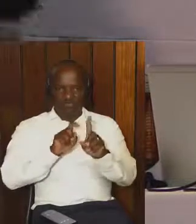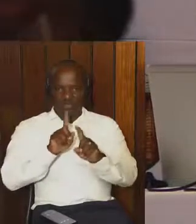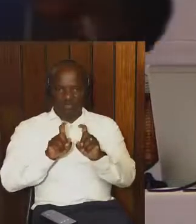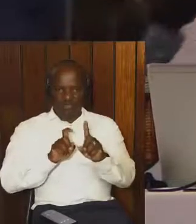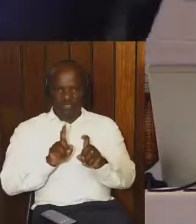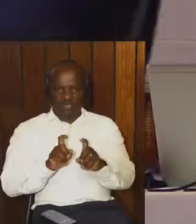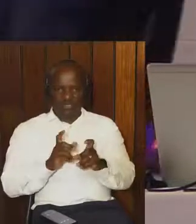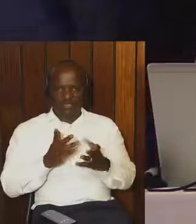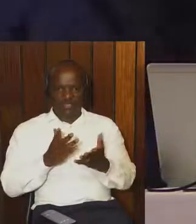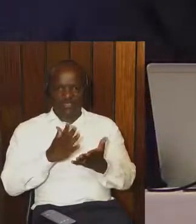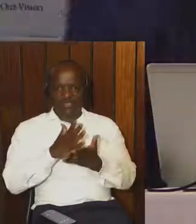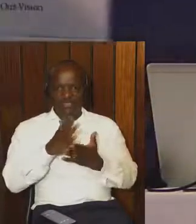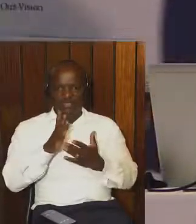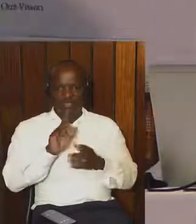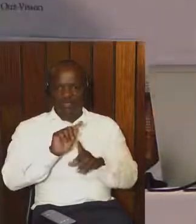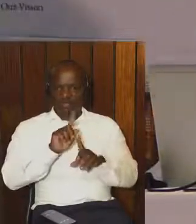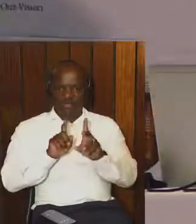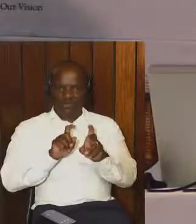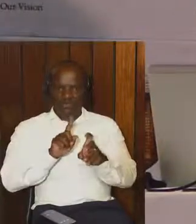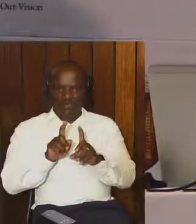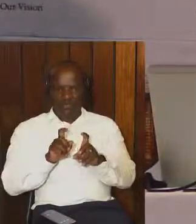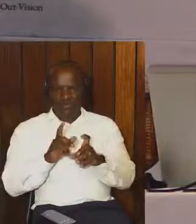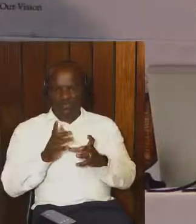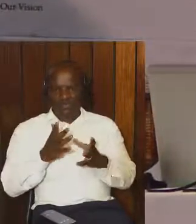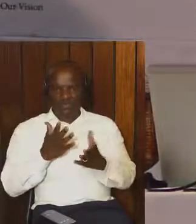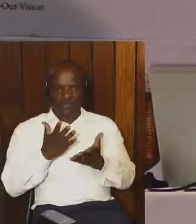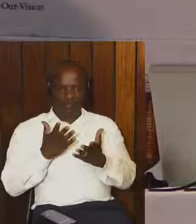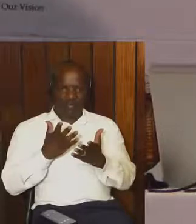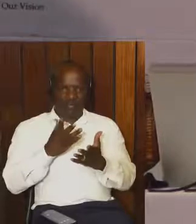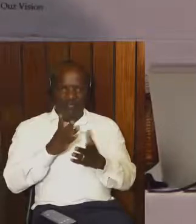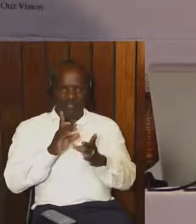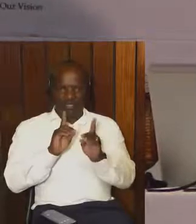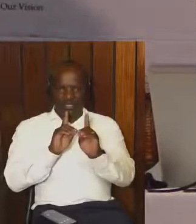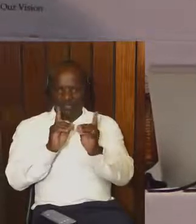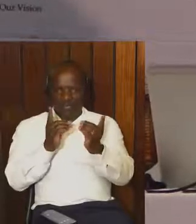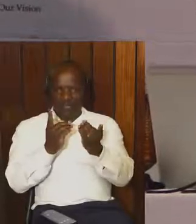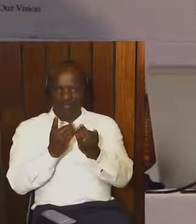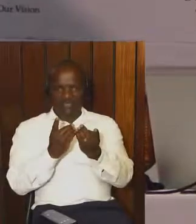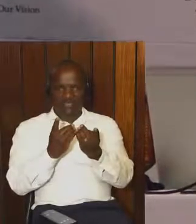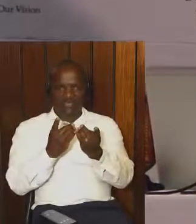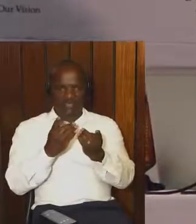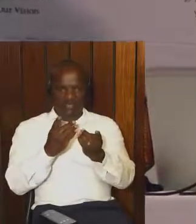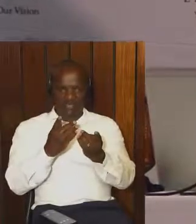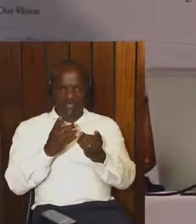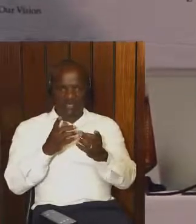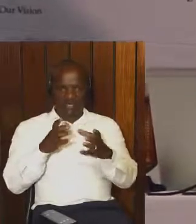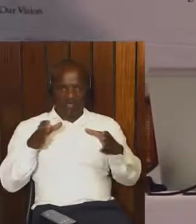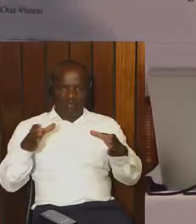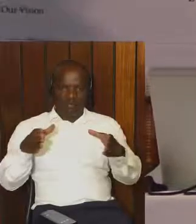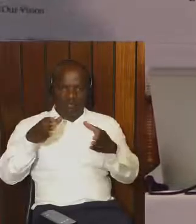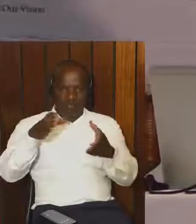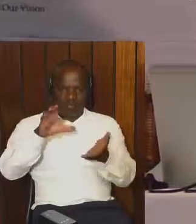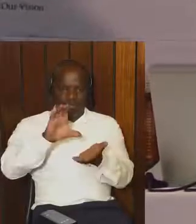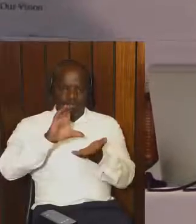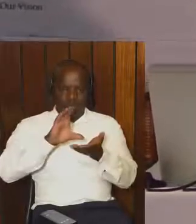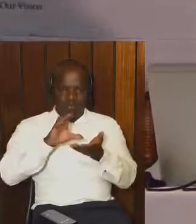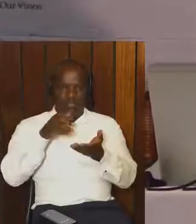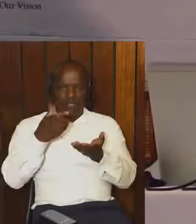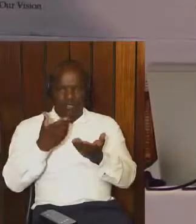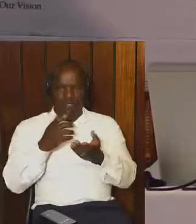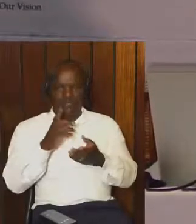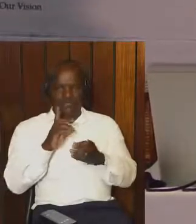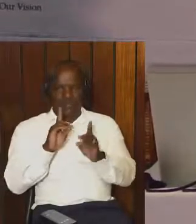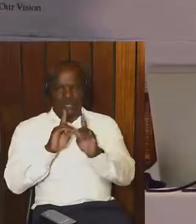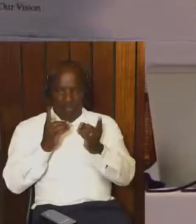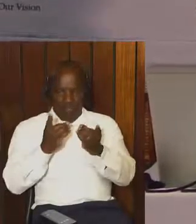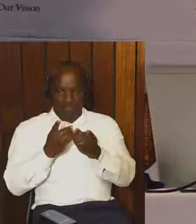probably some questions that might not relate to the department, but I think the bulk are questions that the department can